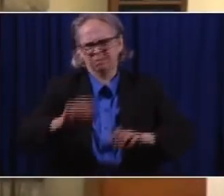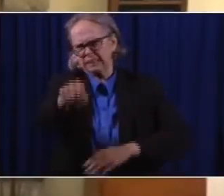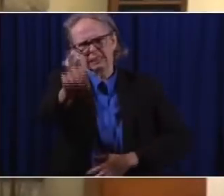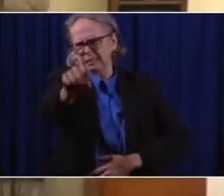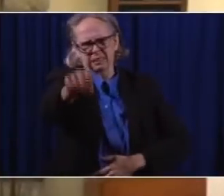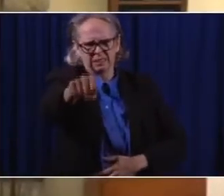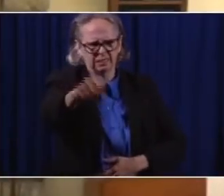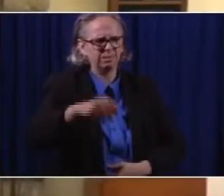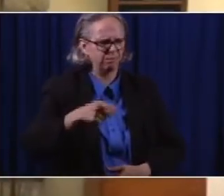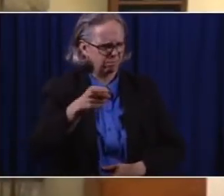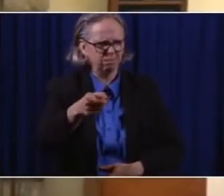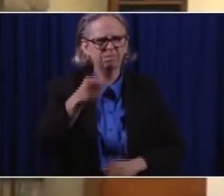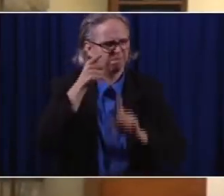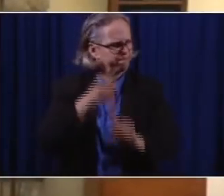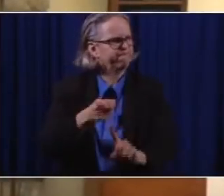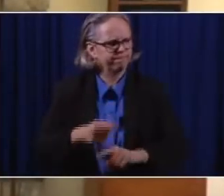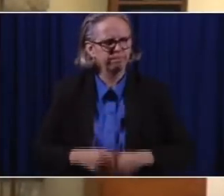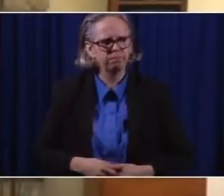at, for example,